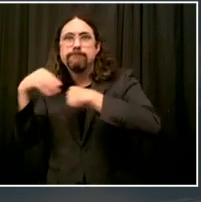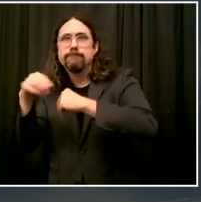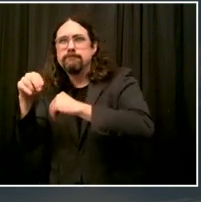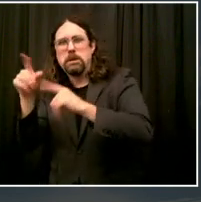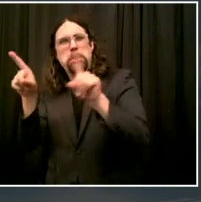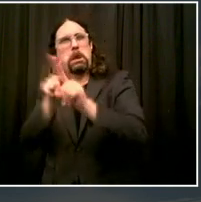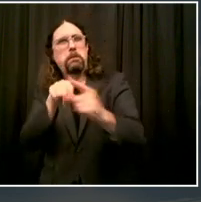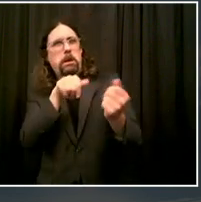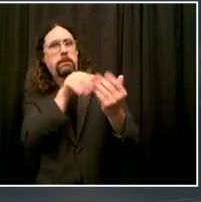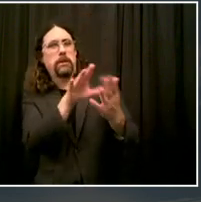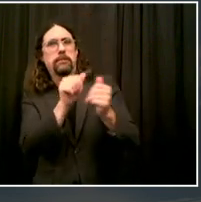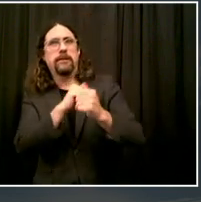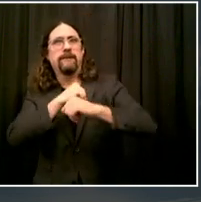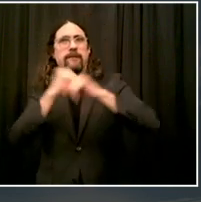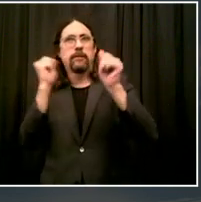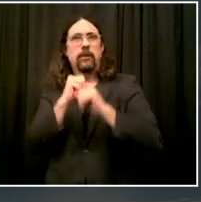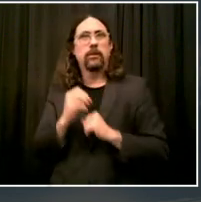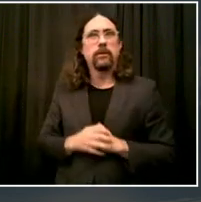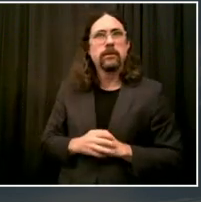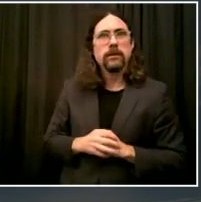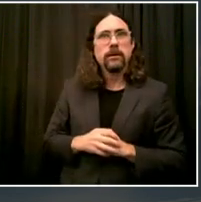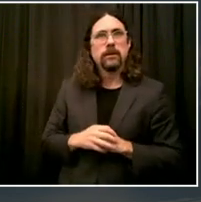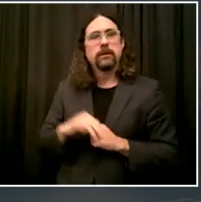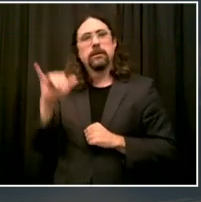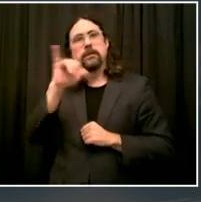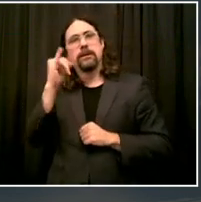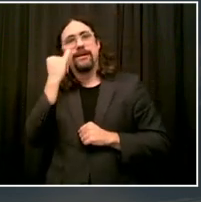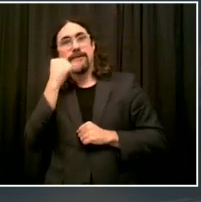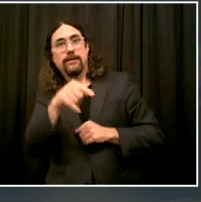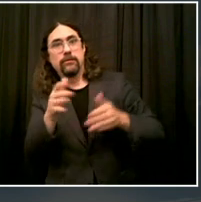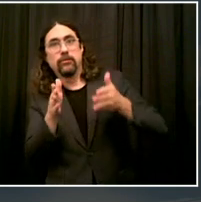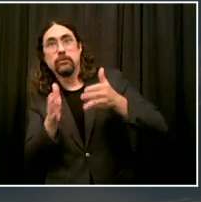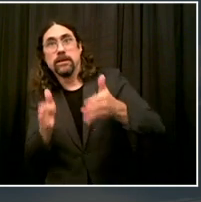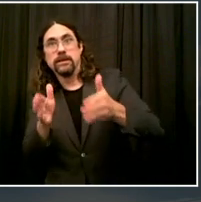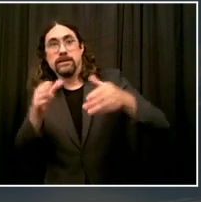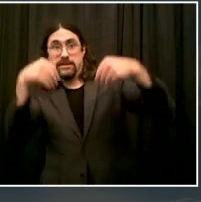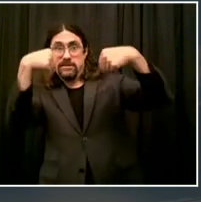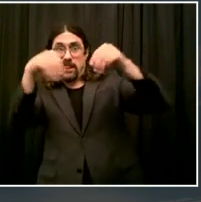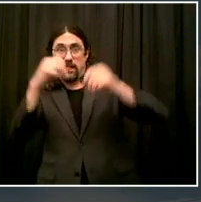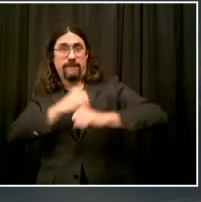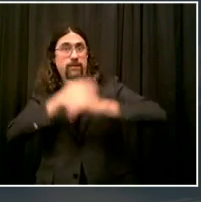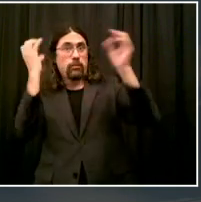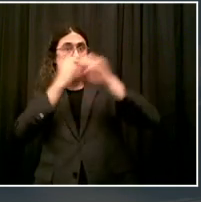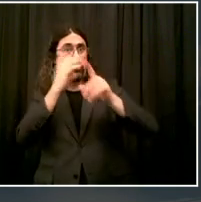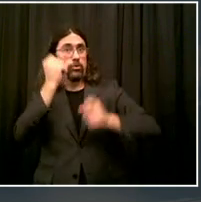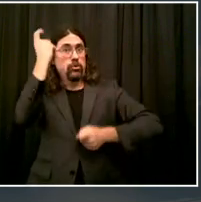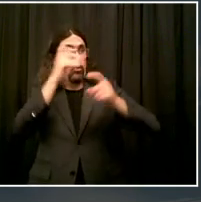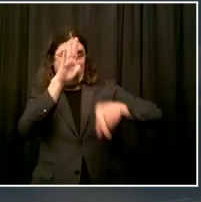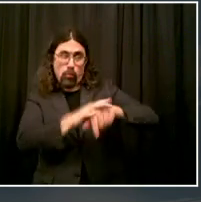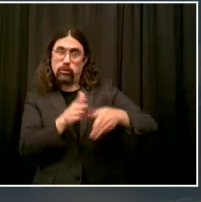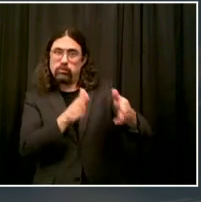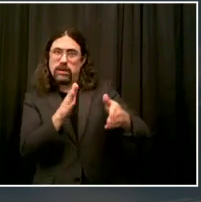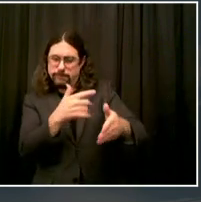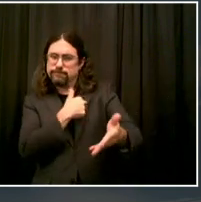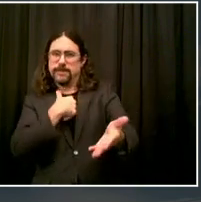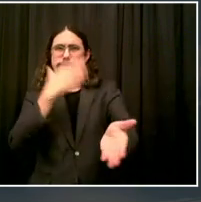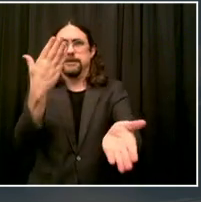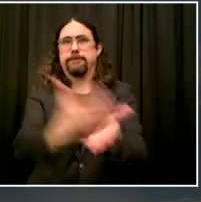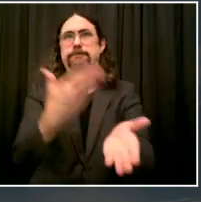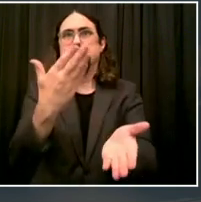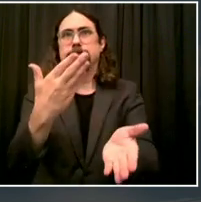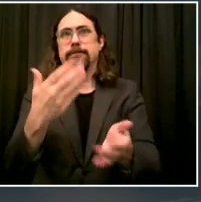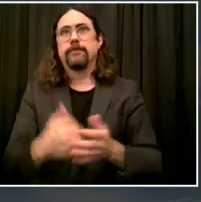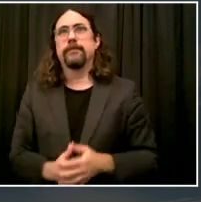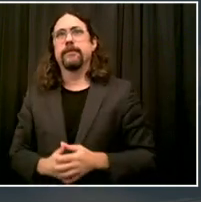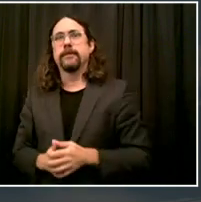jurisdictions to observe the sale of fireworks, gather evidence, stop and interdict the movement of fireworks into the city of New